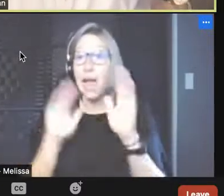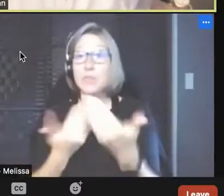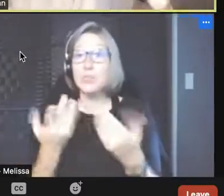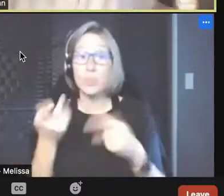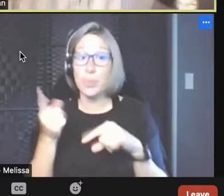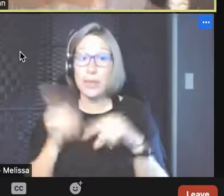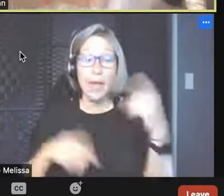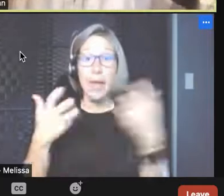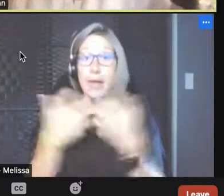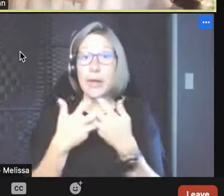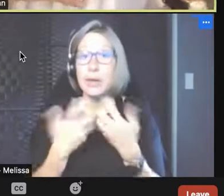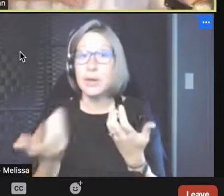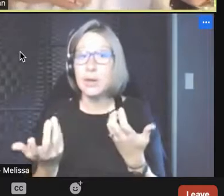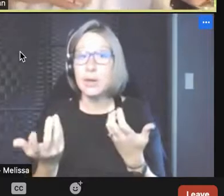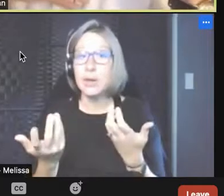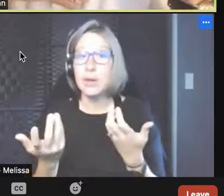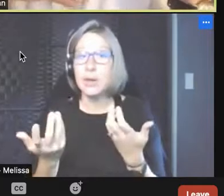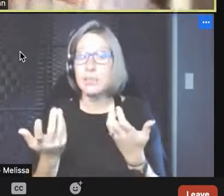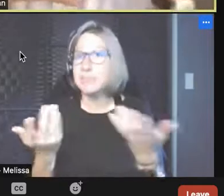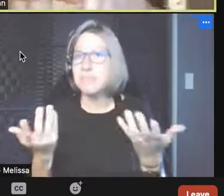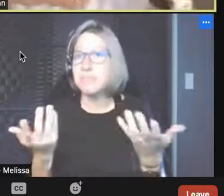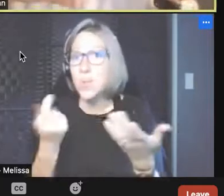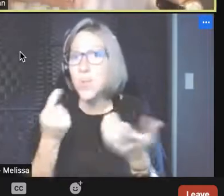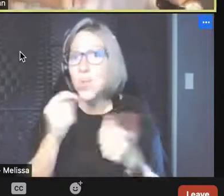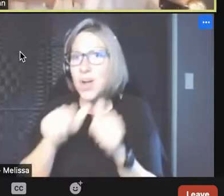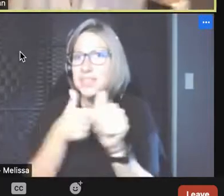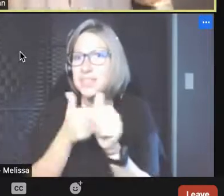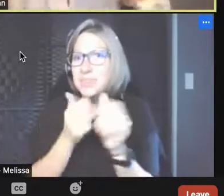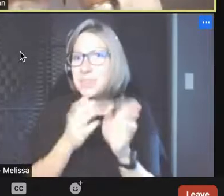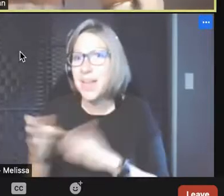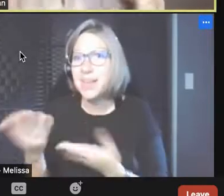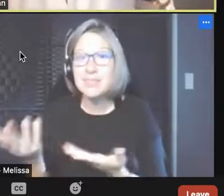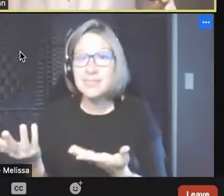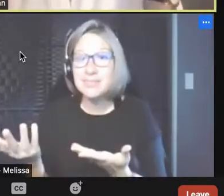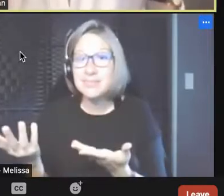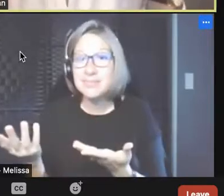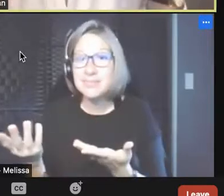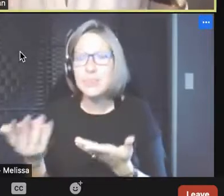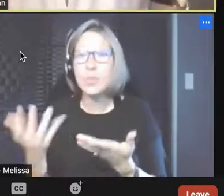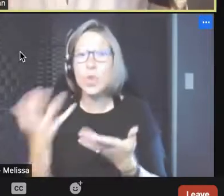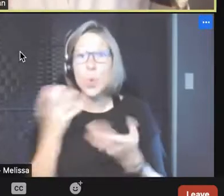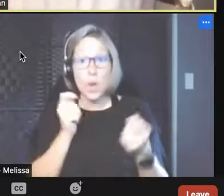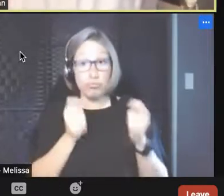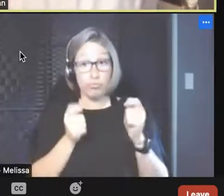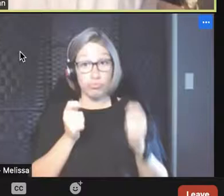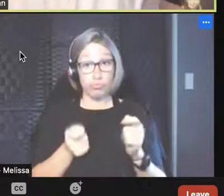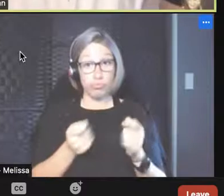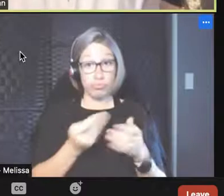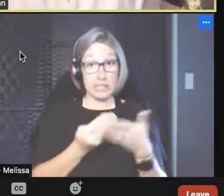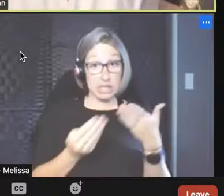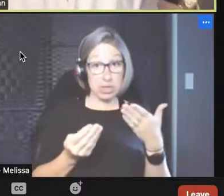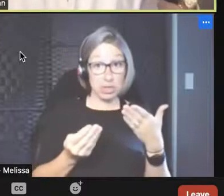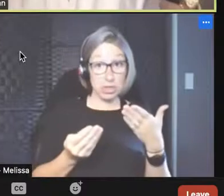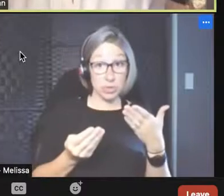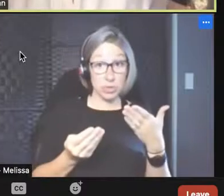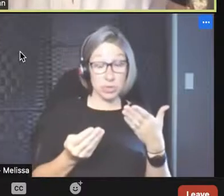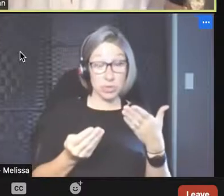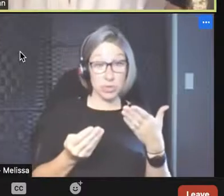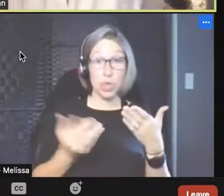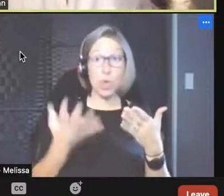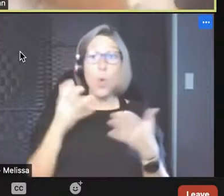Well, what's the contingency plan then? What is the contingency plan? Do you want to adapt the materials? Do you want to make this